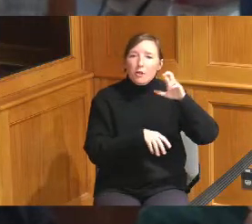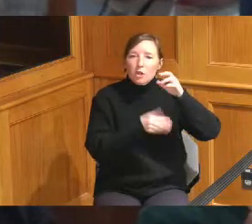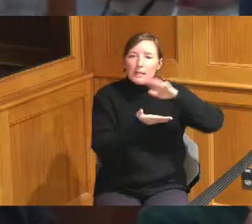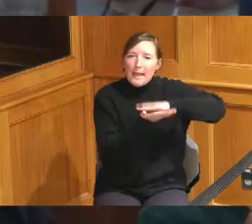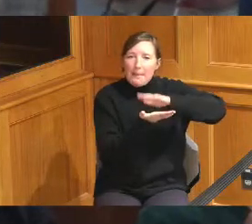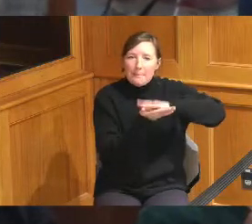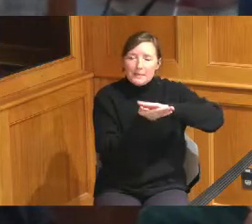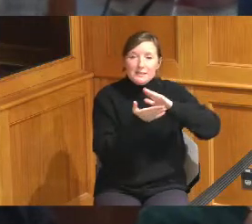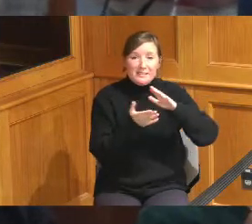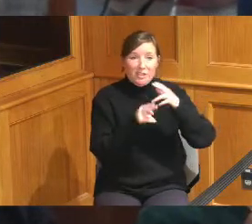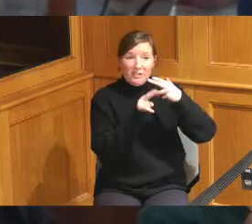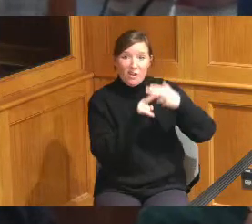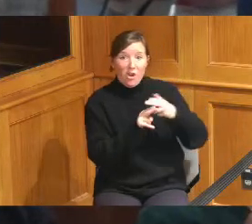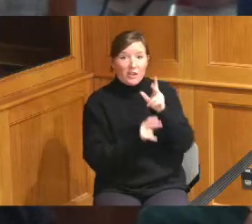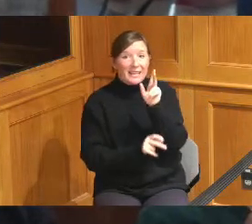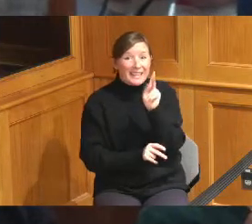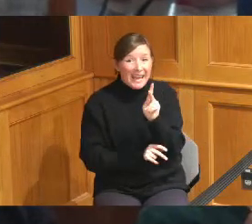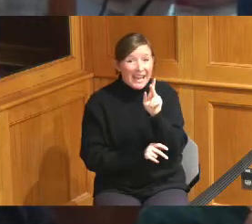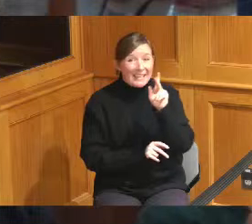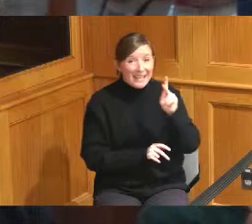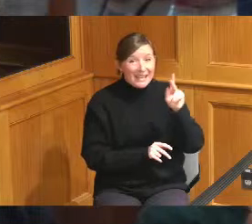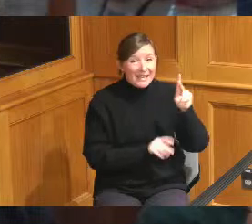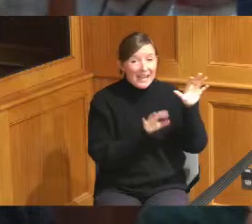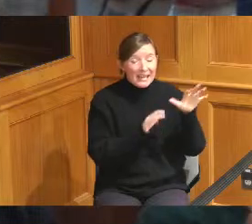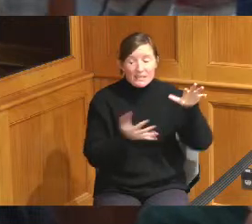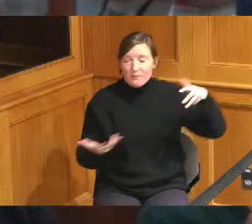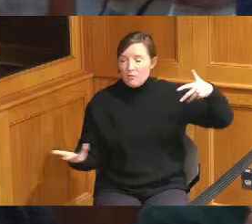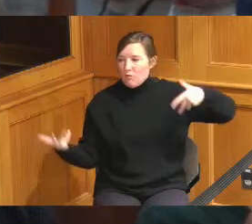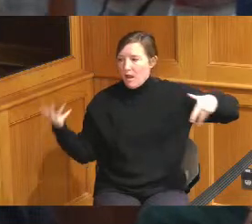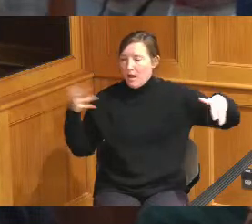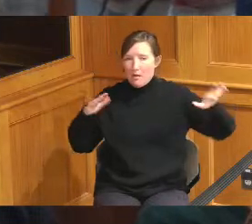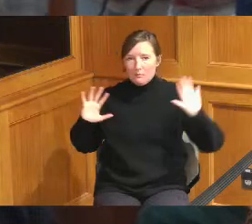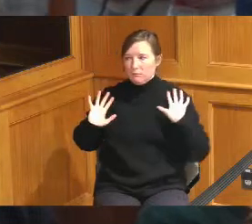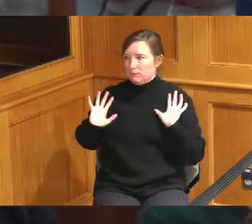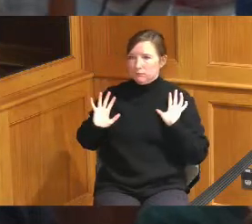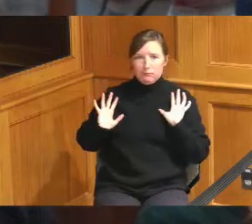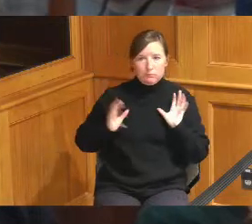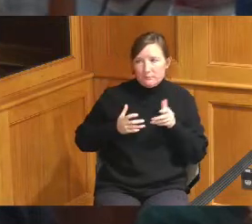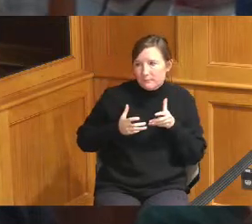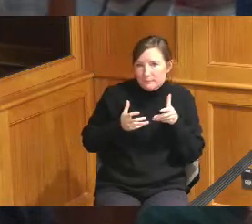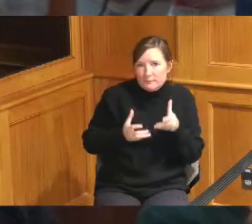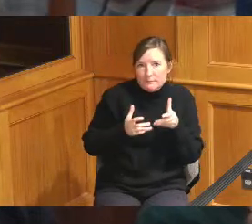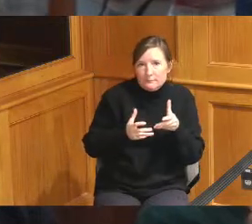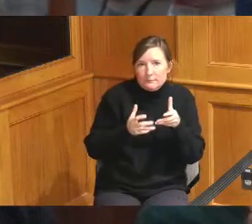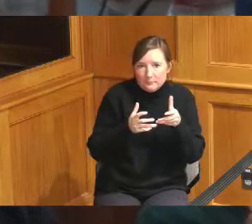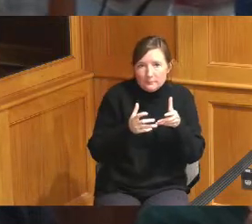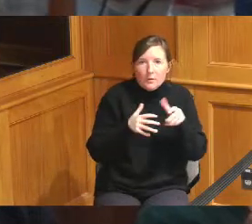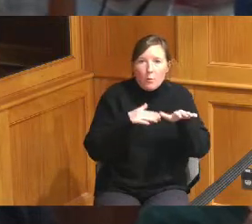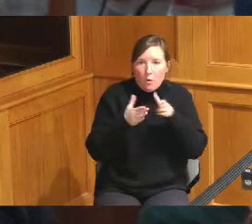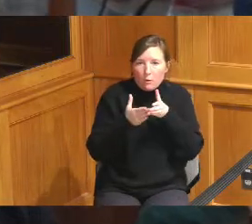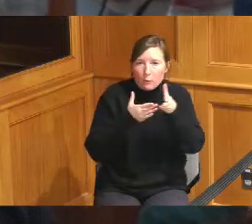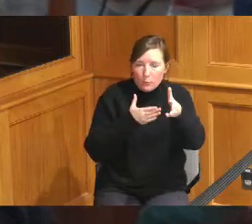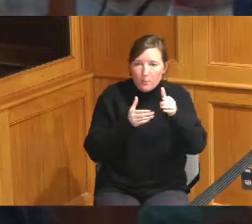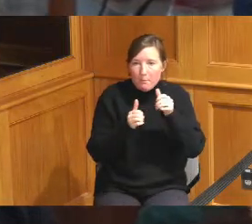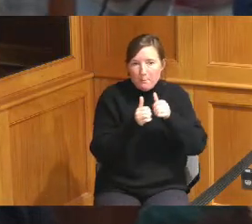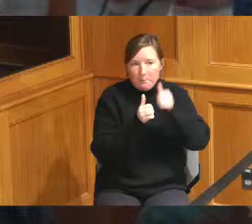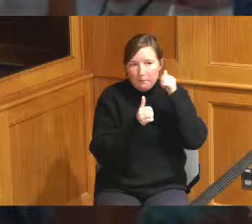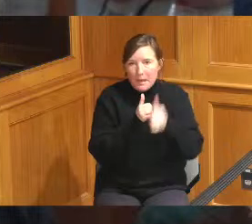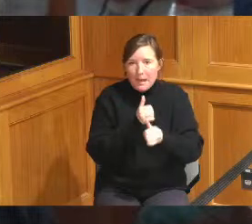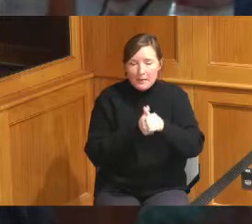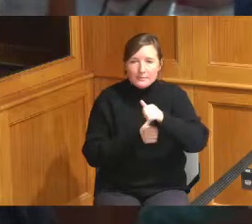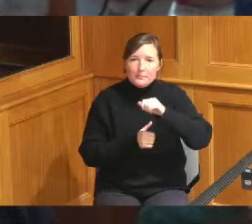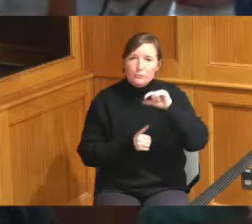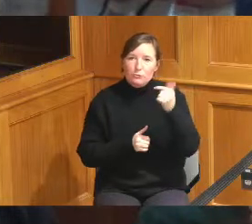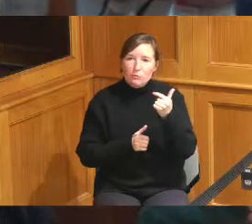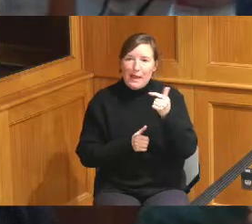of the KKK activity around them. In fact, they walked to school right past the Grand Wizard's